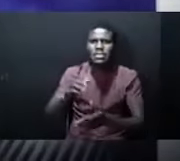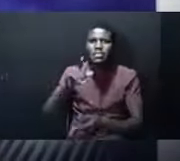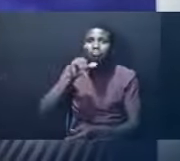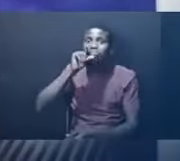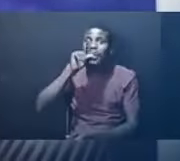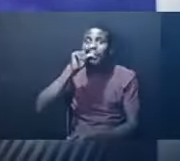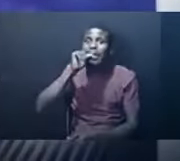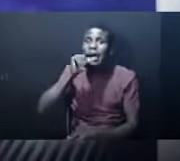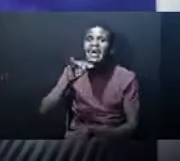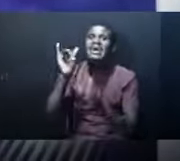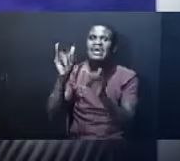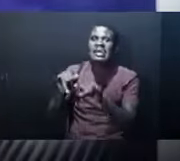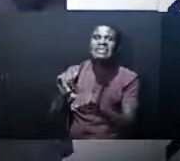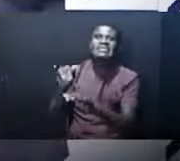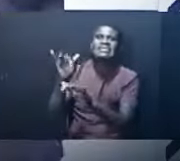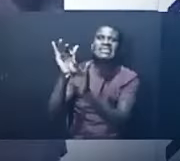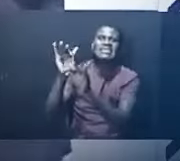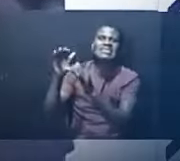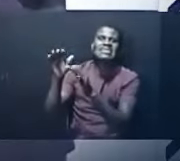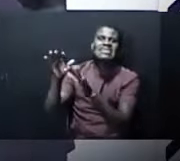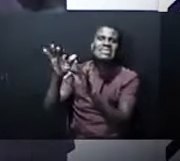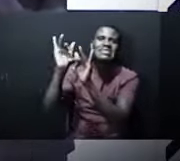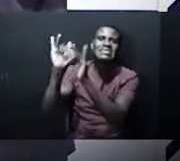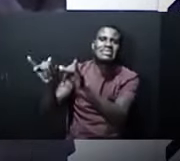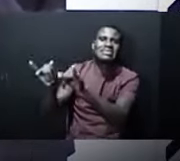perch in its shade."